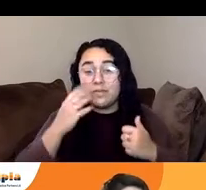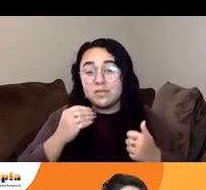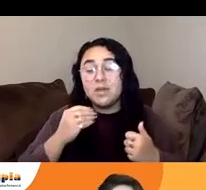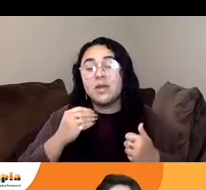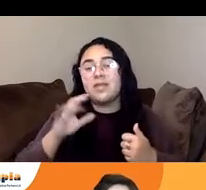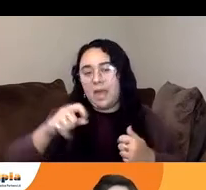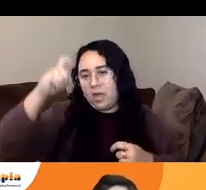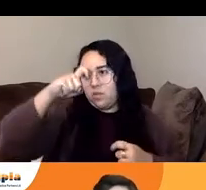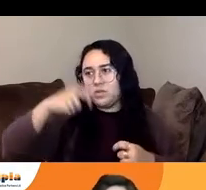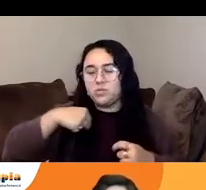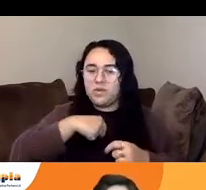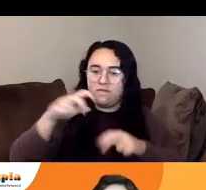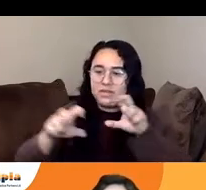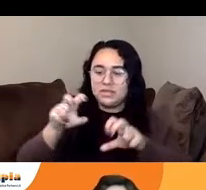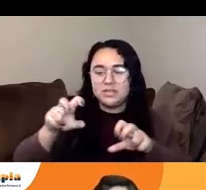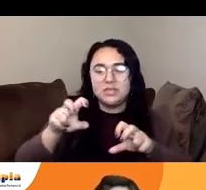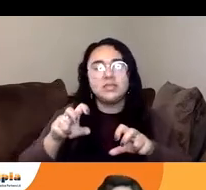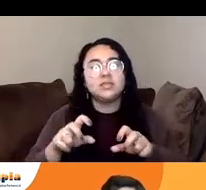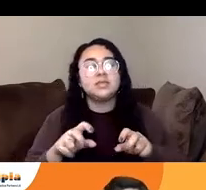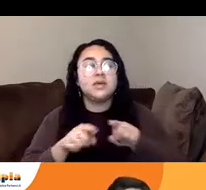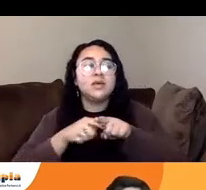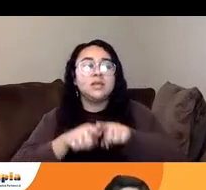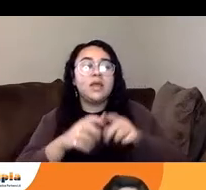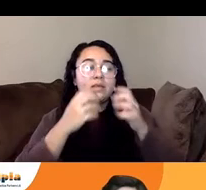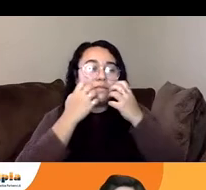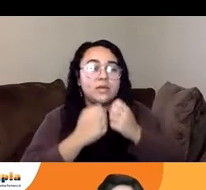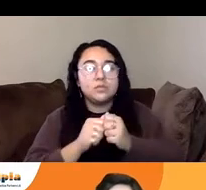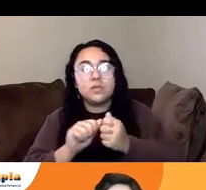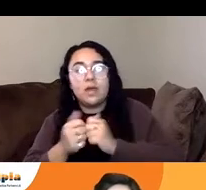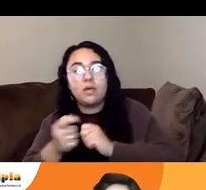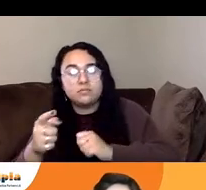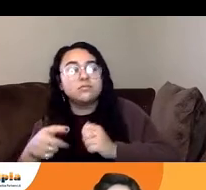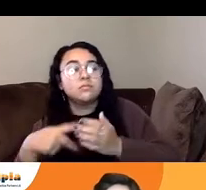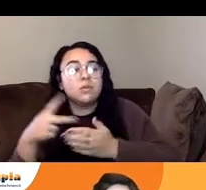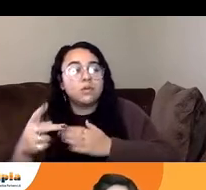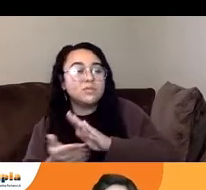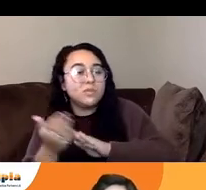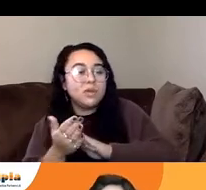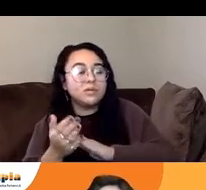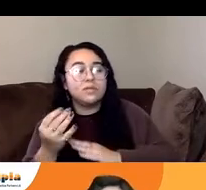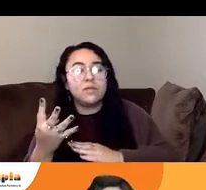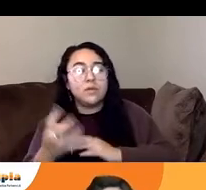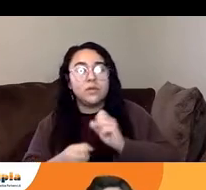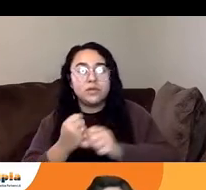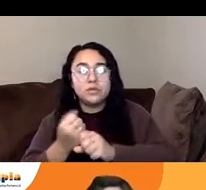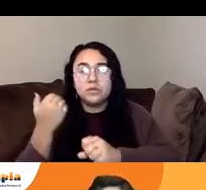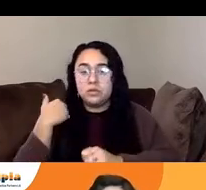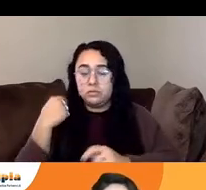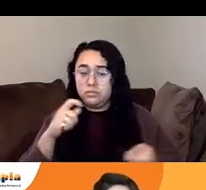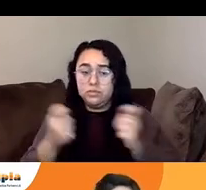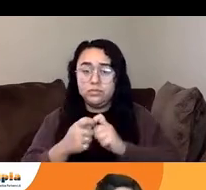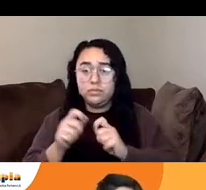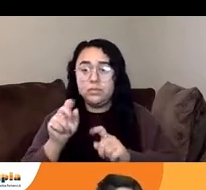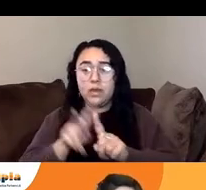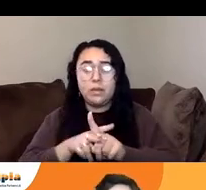programs, aligning our values and how those programs function. A few years back, we shifted our application processes to